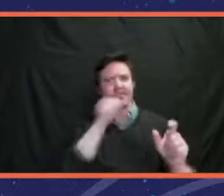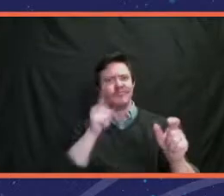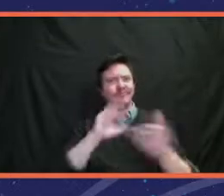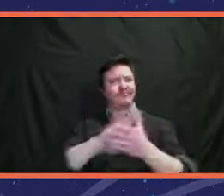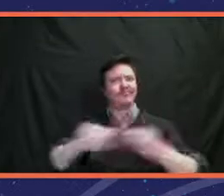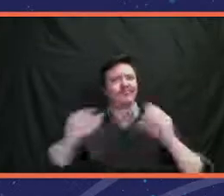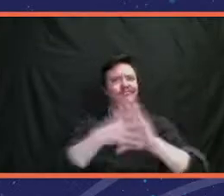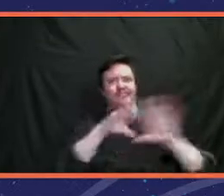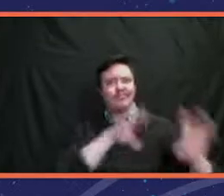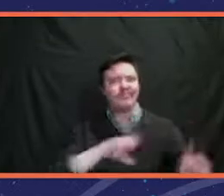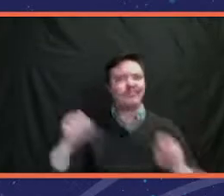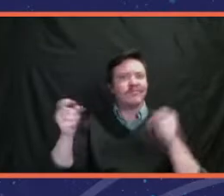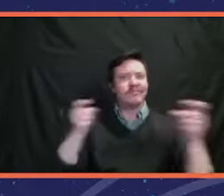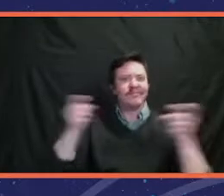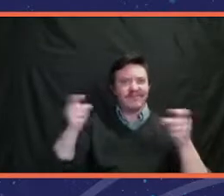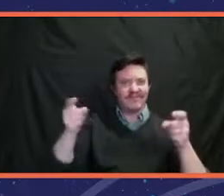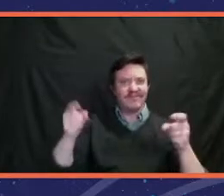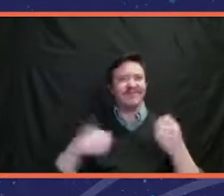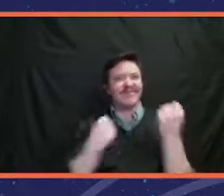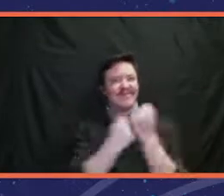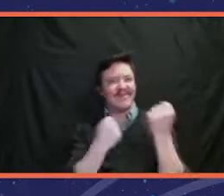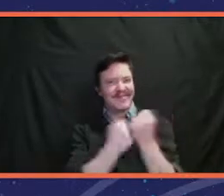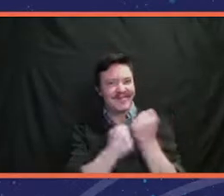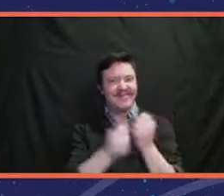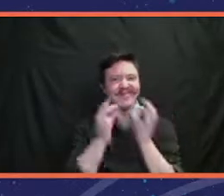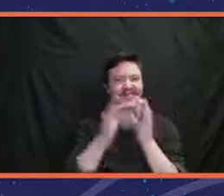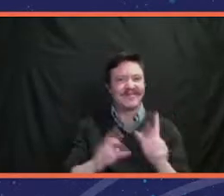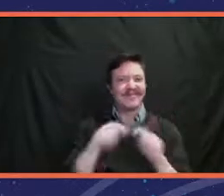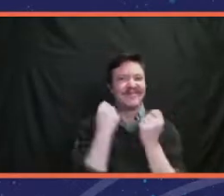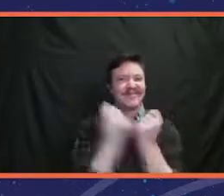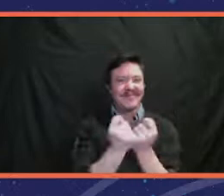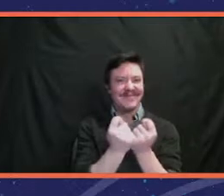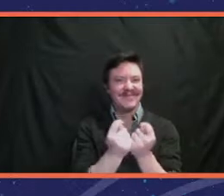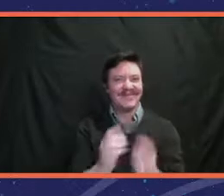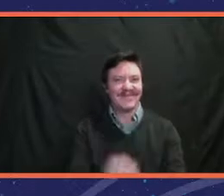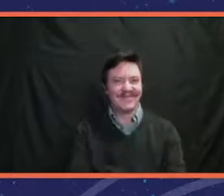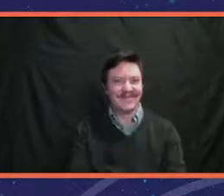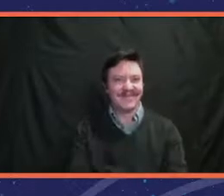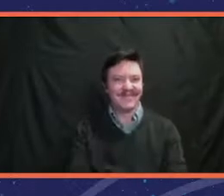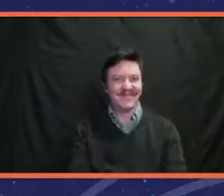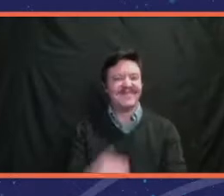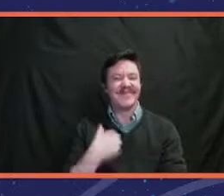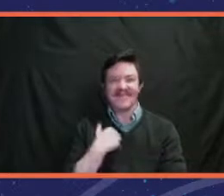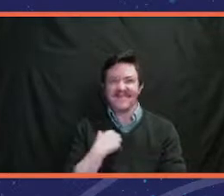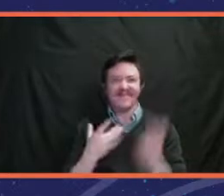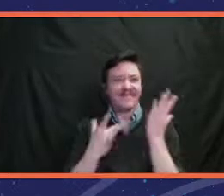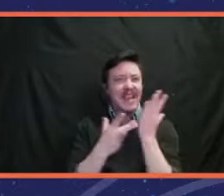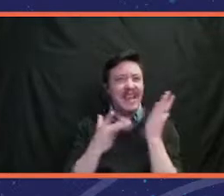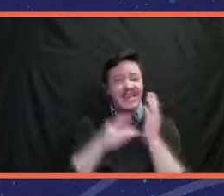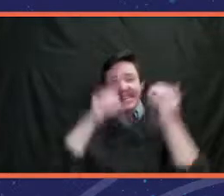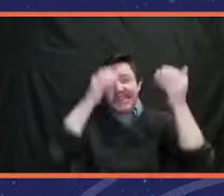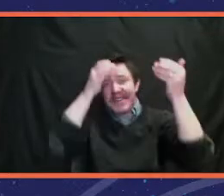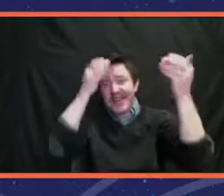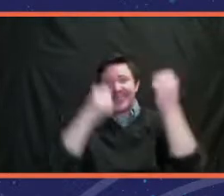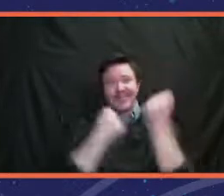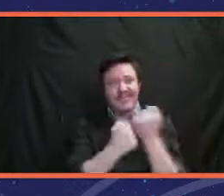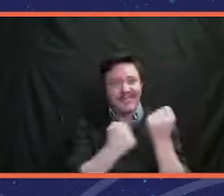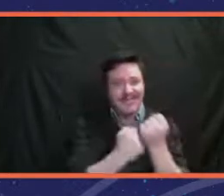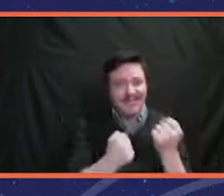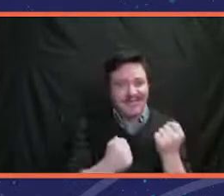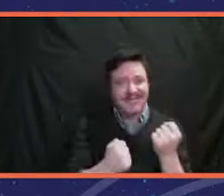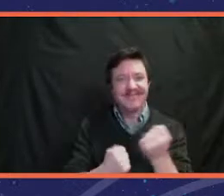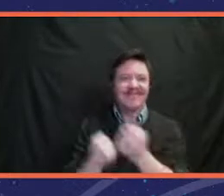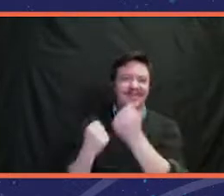out our interpretation team, our tech gurus, and yeah, definitely want to shout out on behalf of Climate